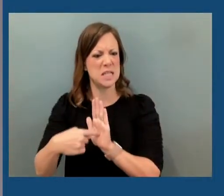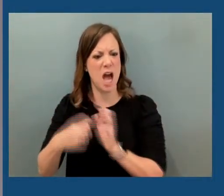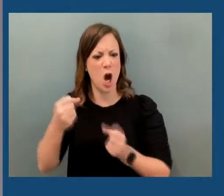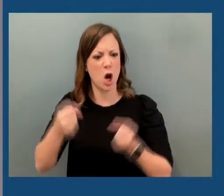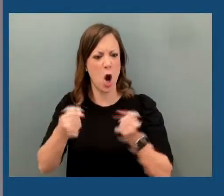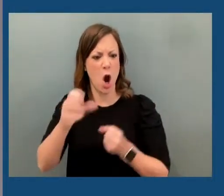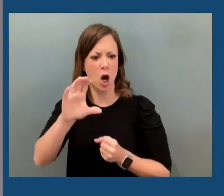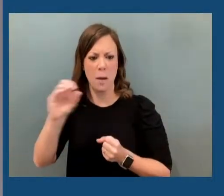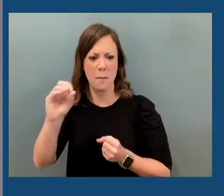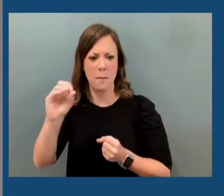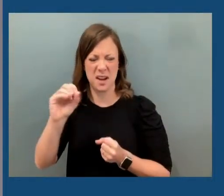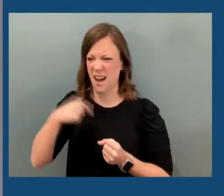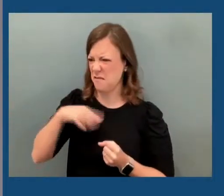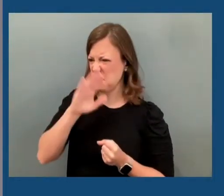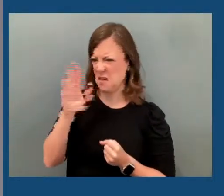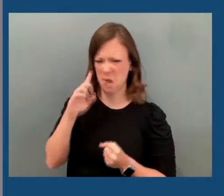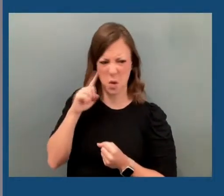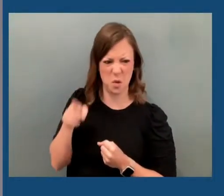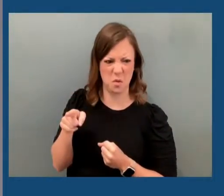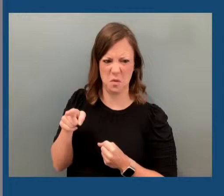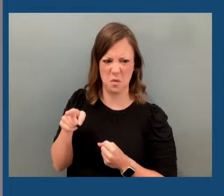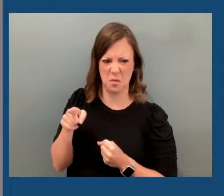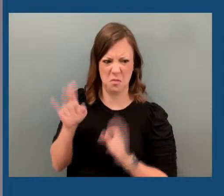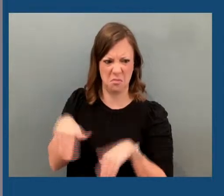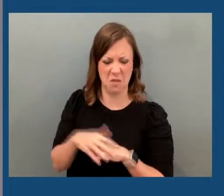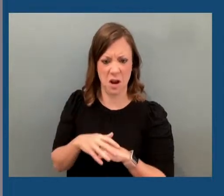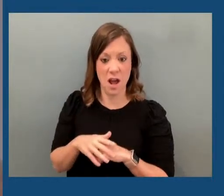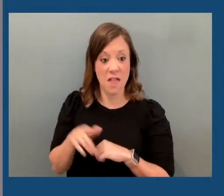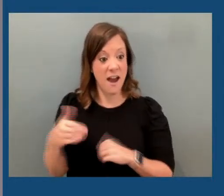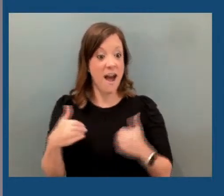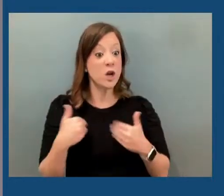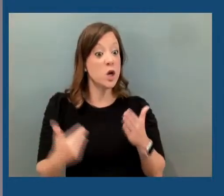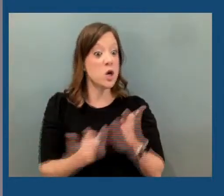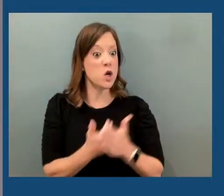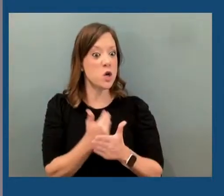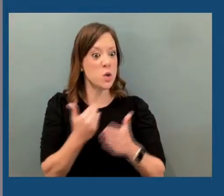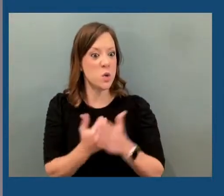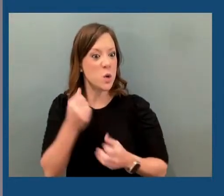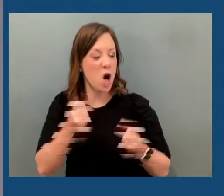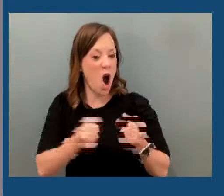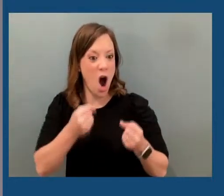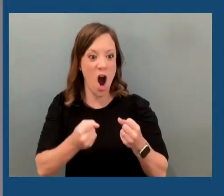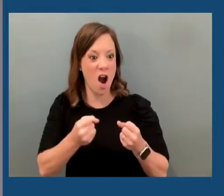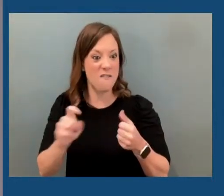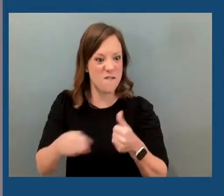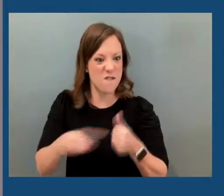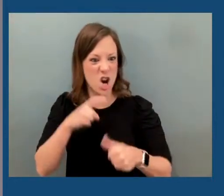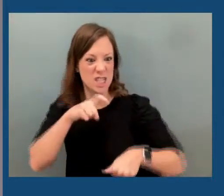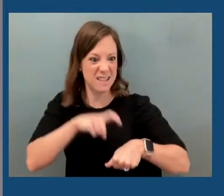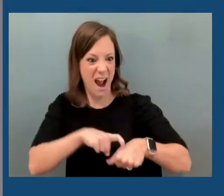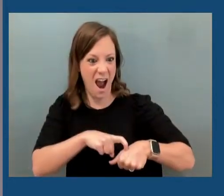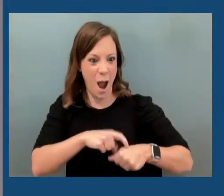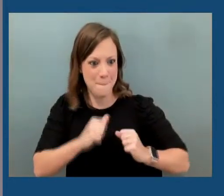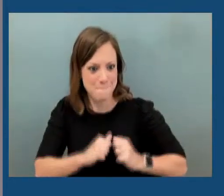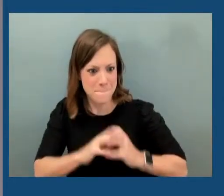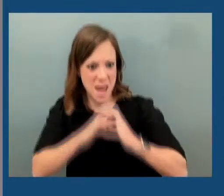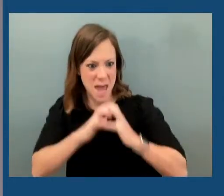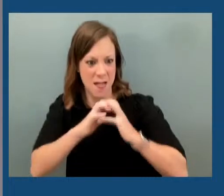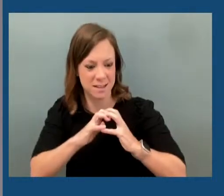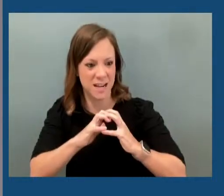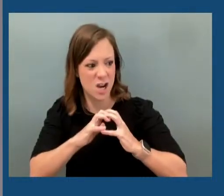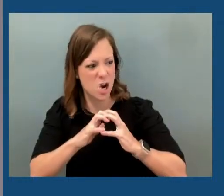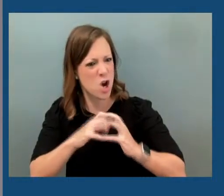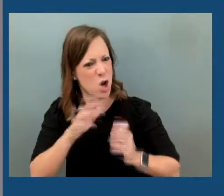this exciting new model. They want your child to try it out. They want your son or daughter to participate in what would